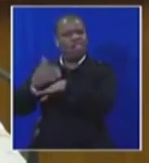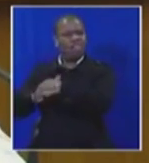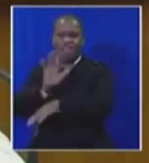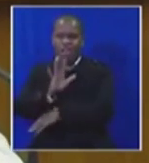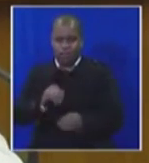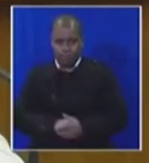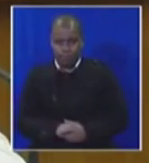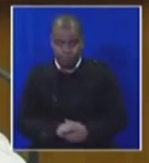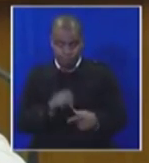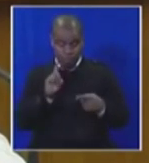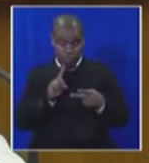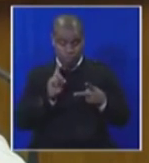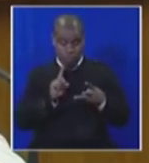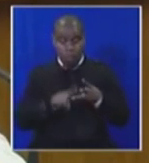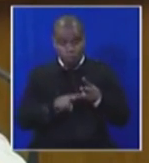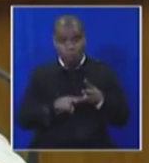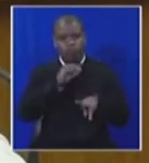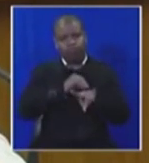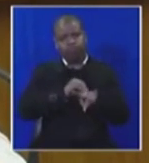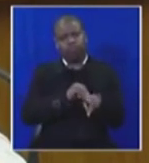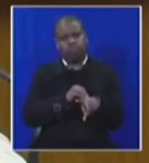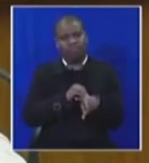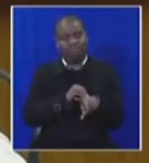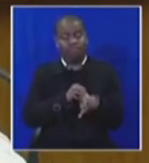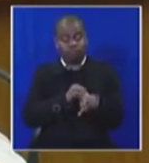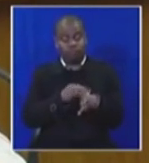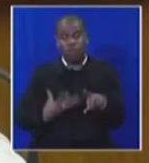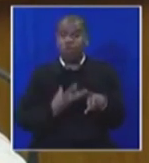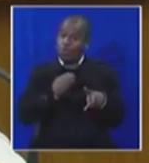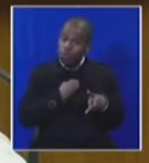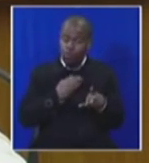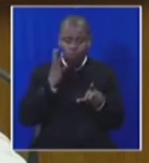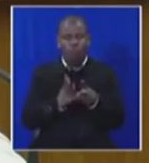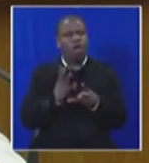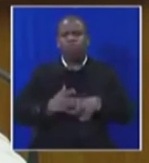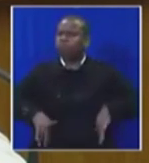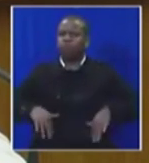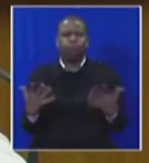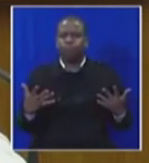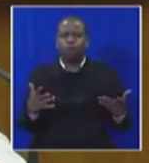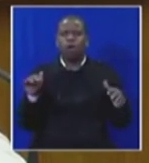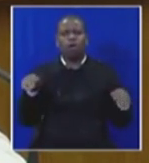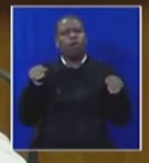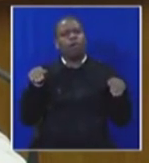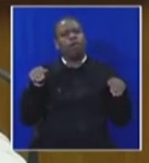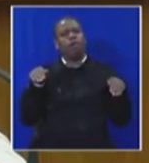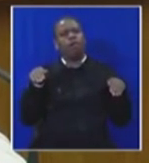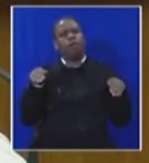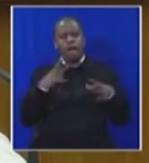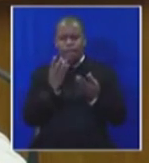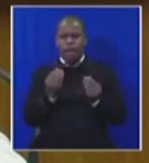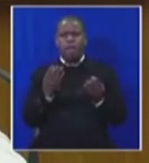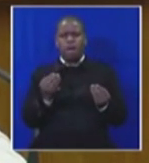Another key problem facing young people, Honorable Speaker, is unemployment. The unemployment rate amongst our young people is more than twice that